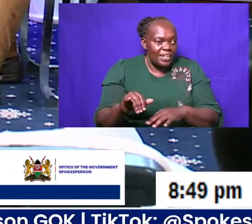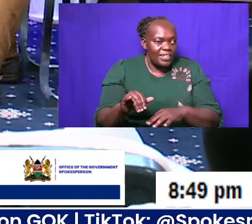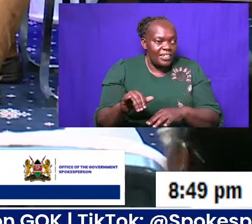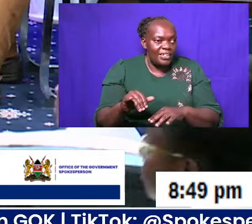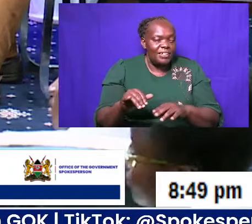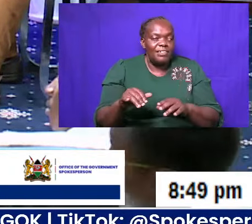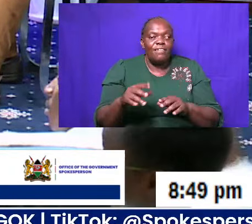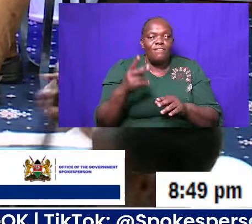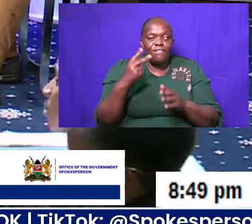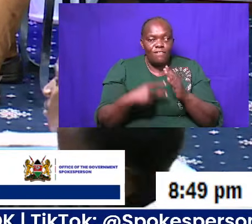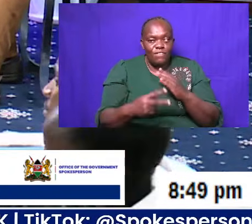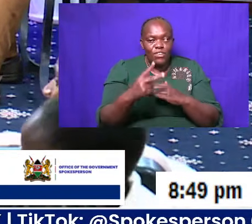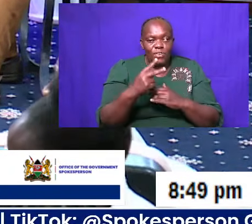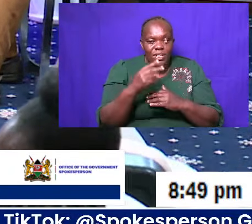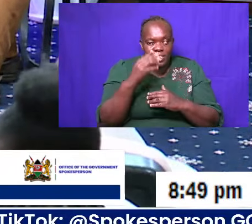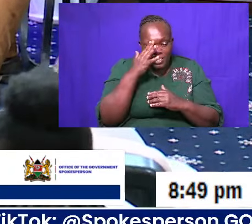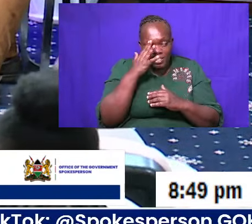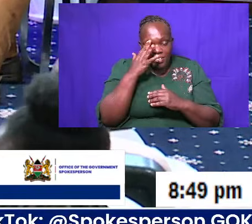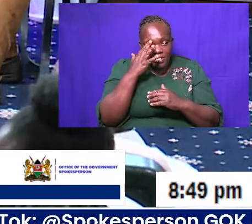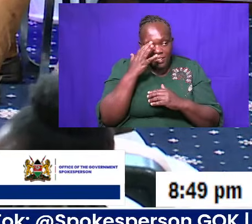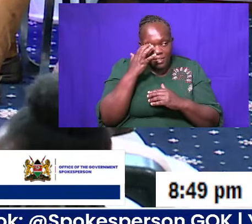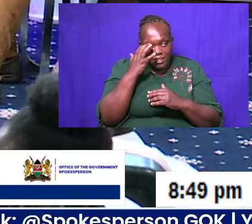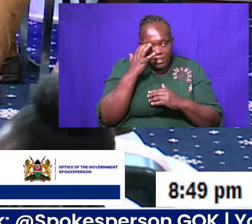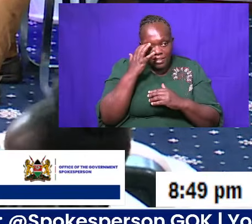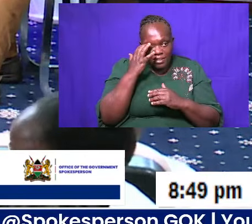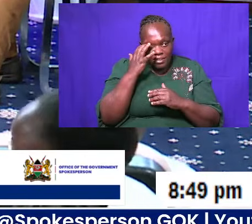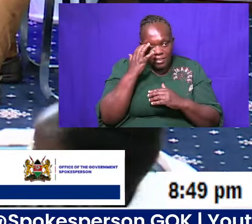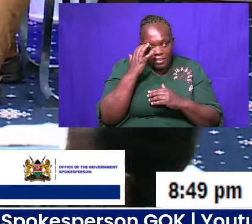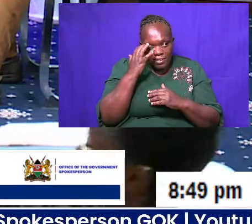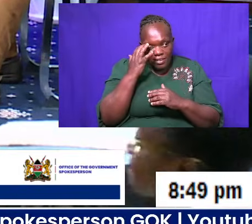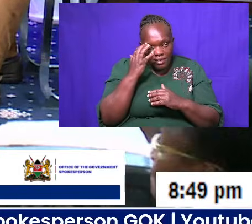the mic. Haraka haraka, we have no time.